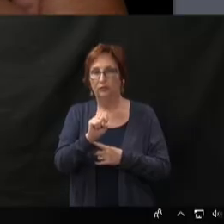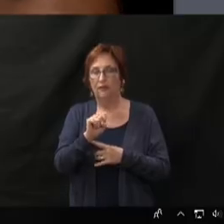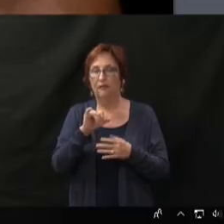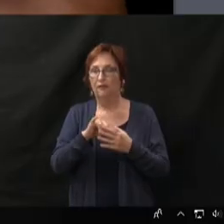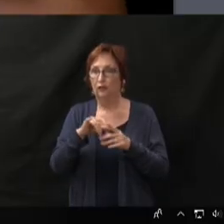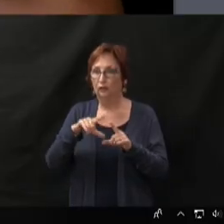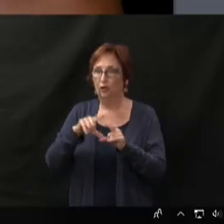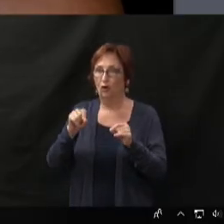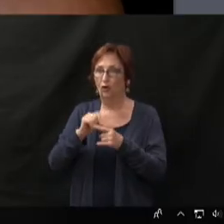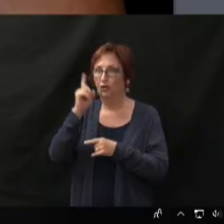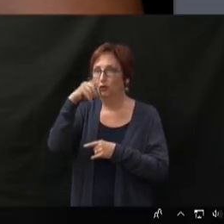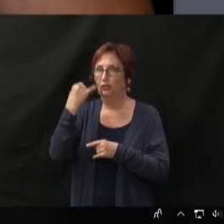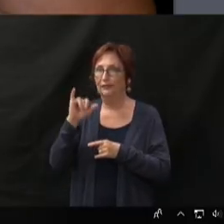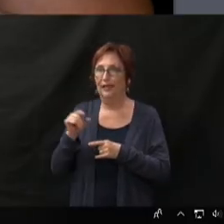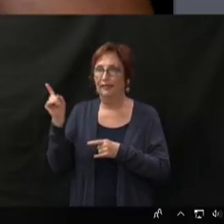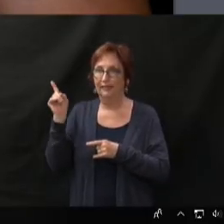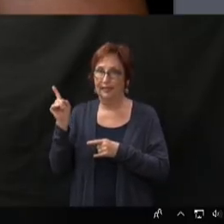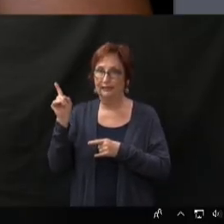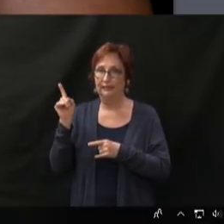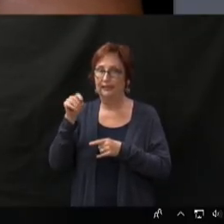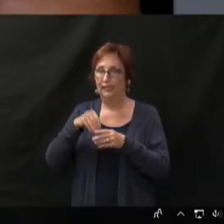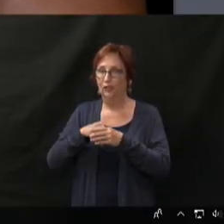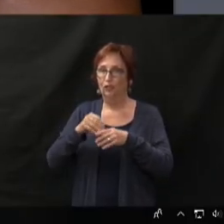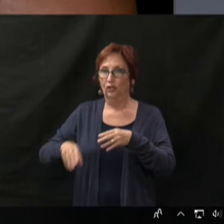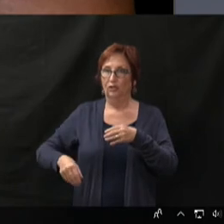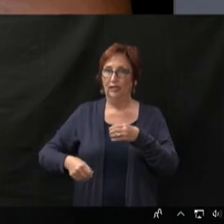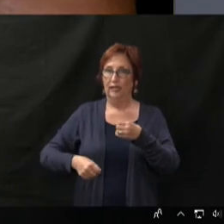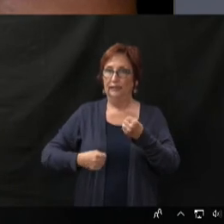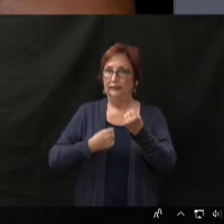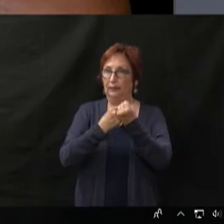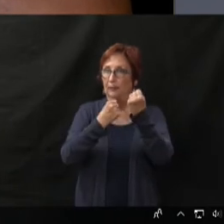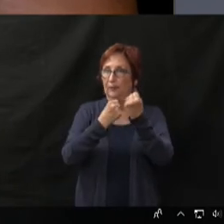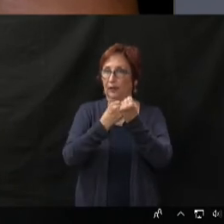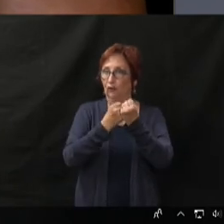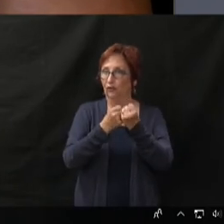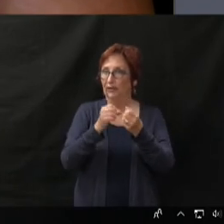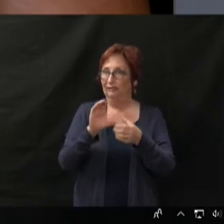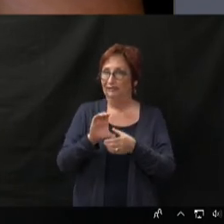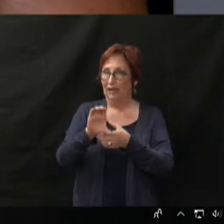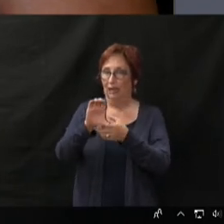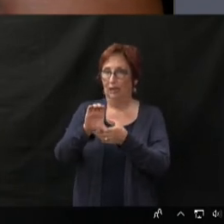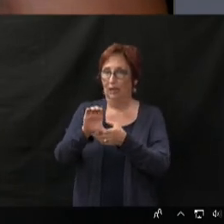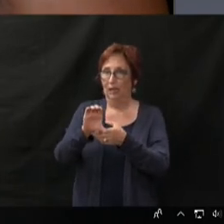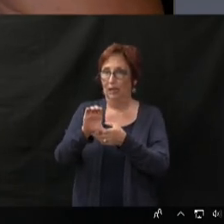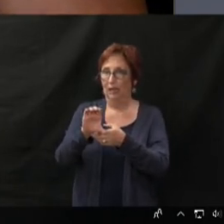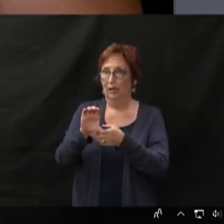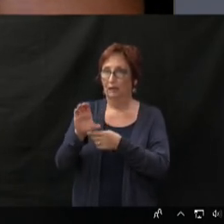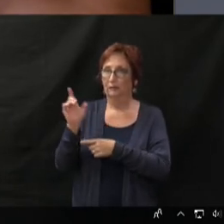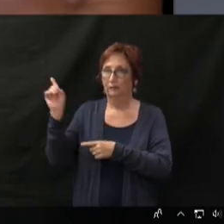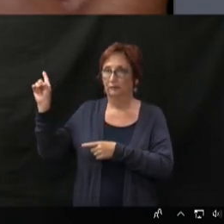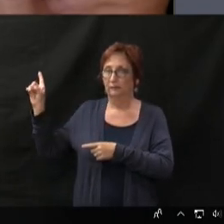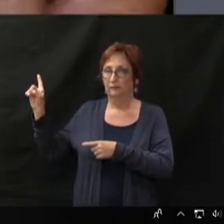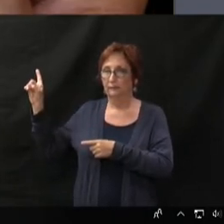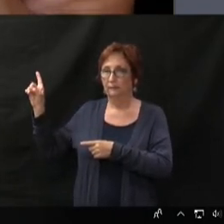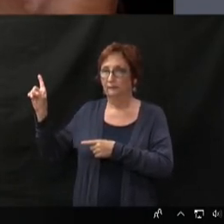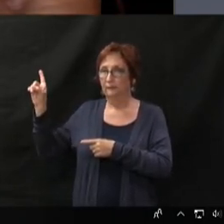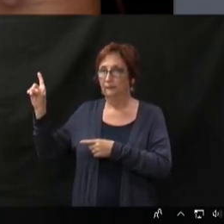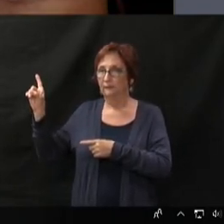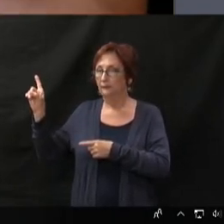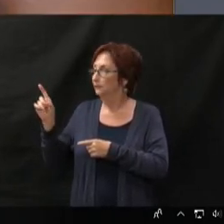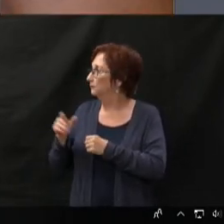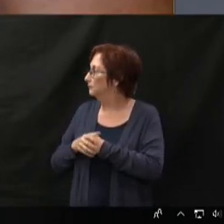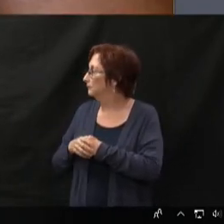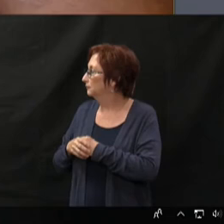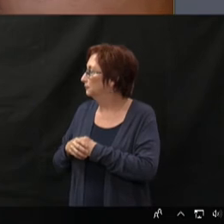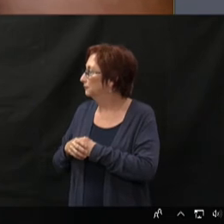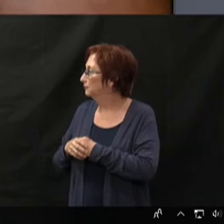card that looks like this in the supplementary deck. I tell you, my mind's going and so is my mouth.